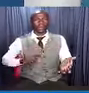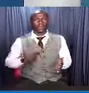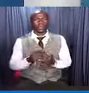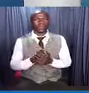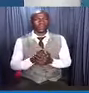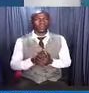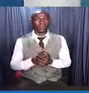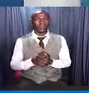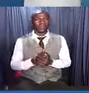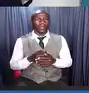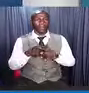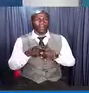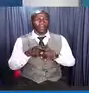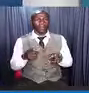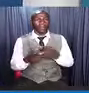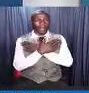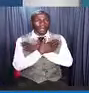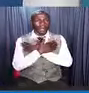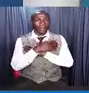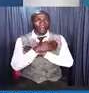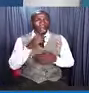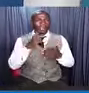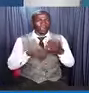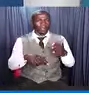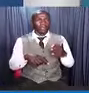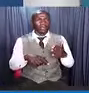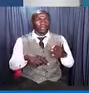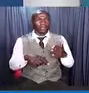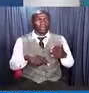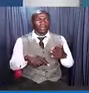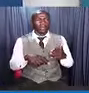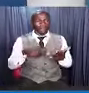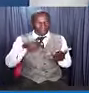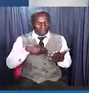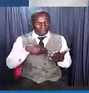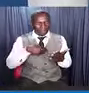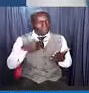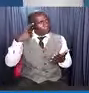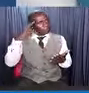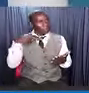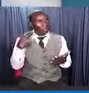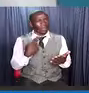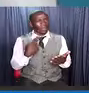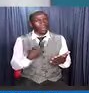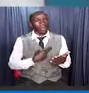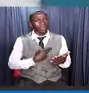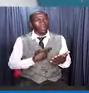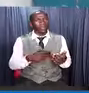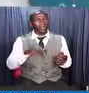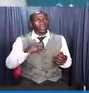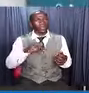Lord. Lakini kupenda ni nini? But what is loving? Tusomee. Read for us. Hiyo